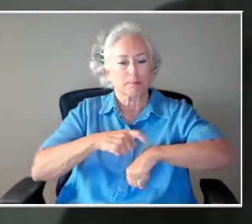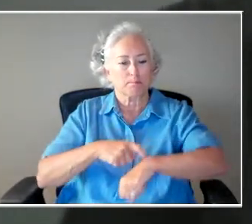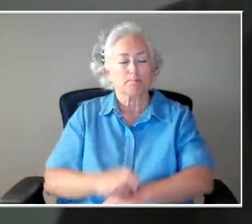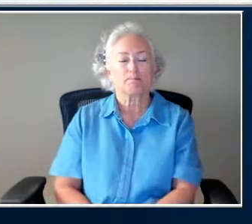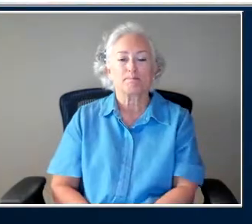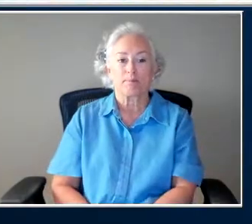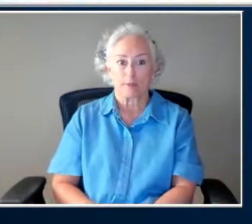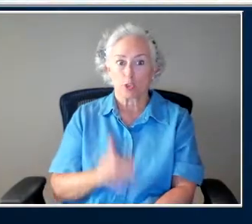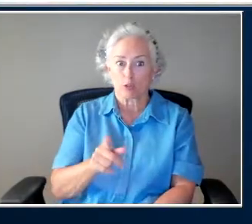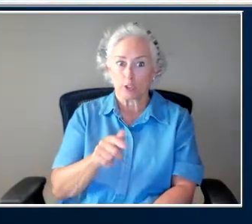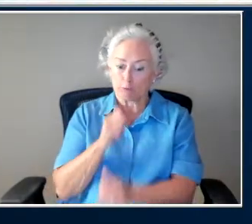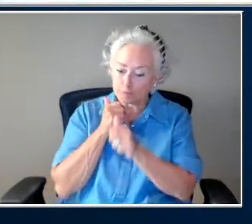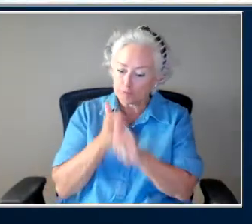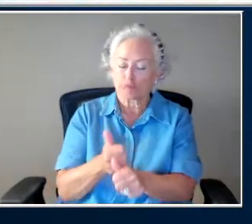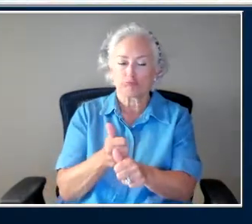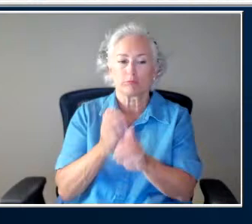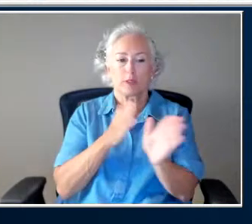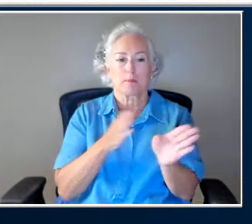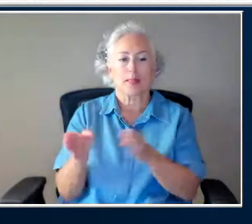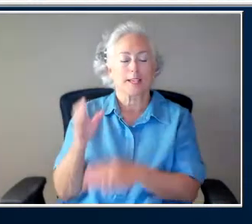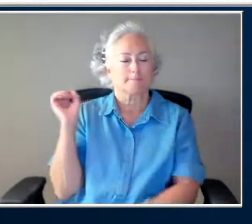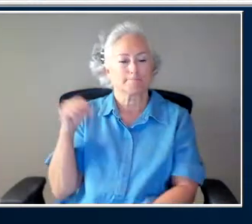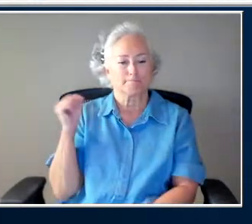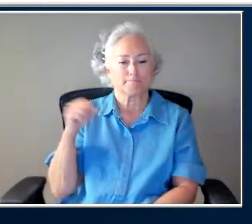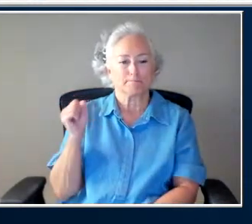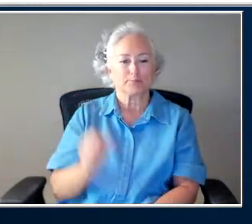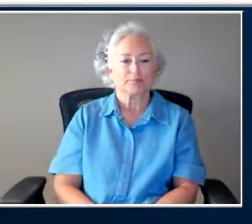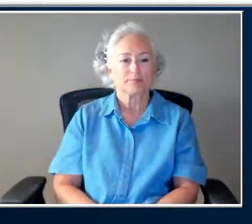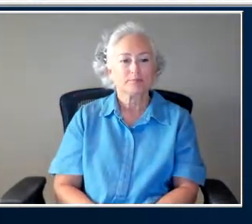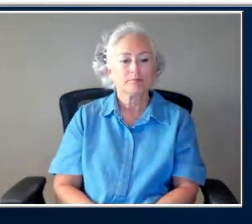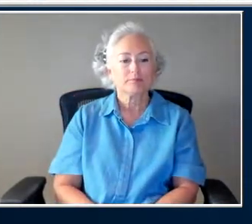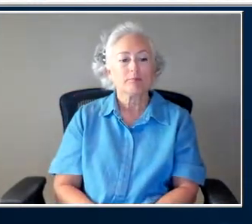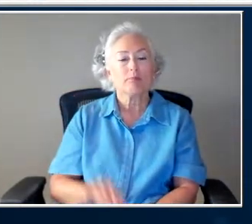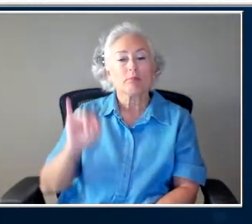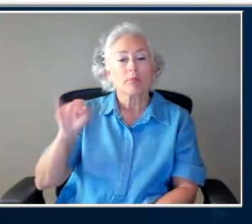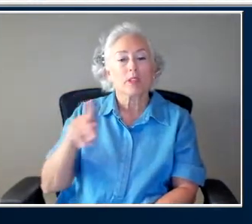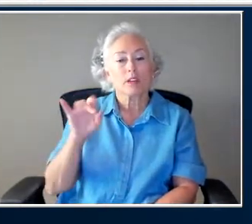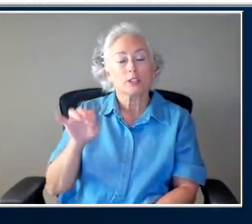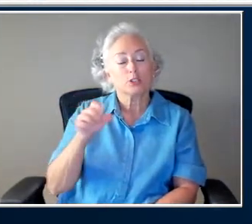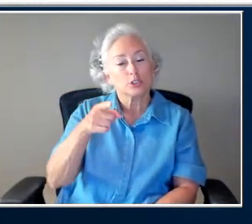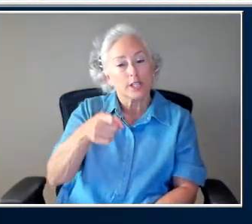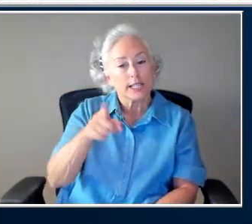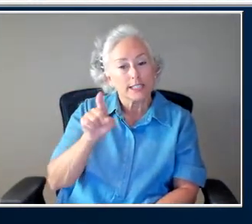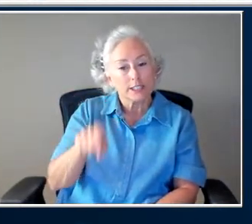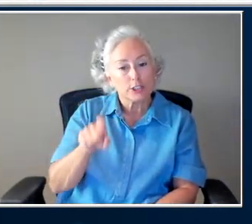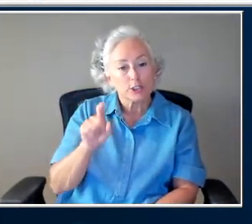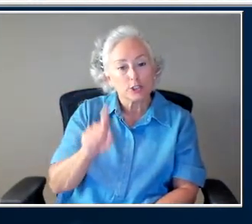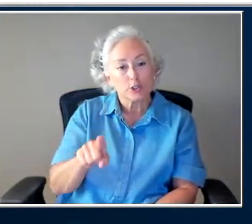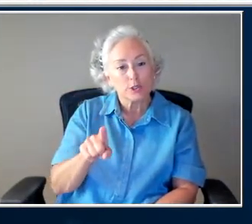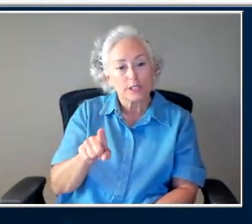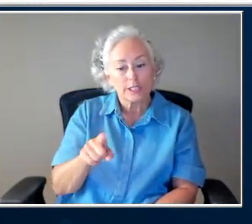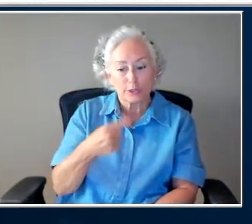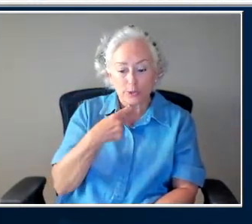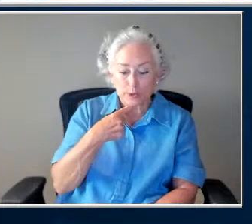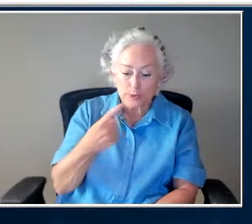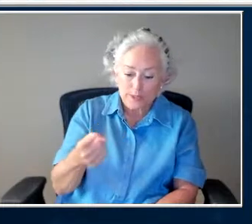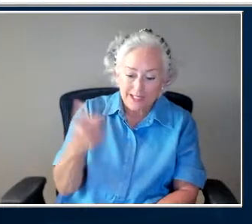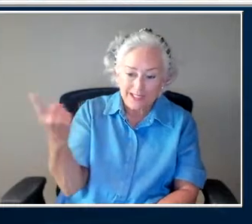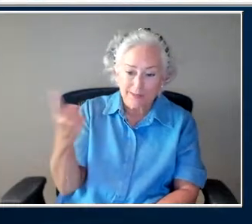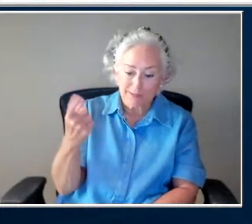diligent. Yeah. Jake, did you ever need to push or say anything to motivate Cohen?